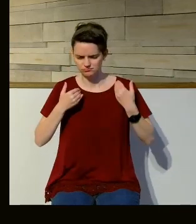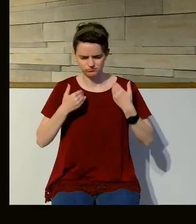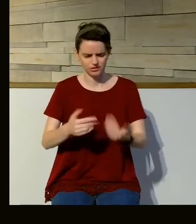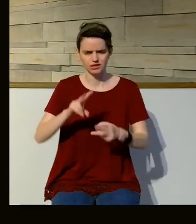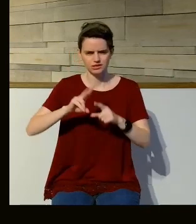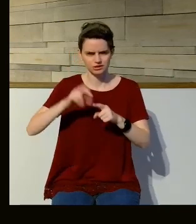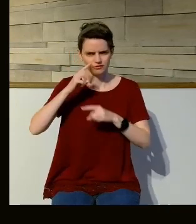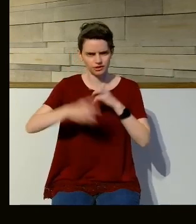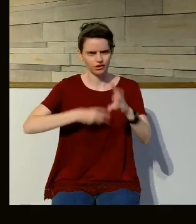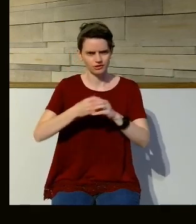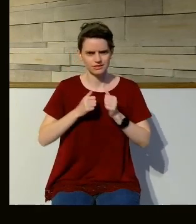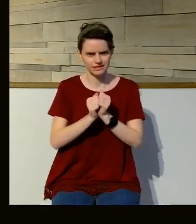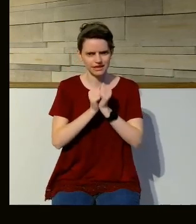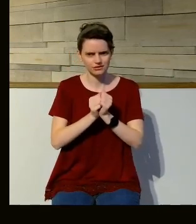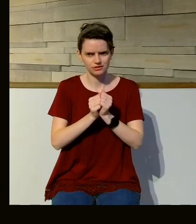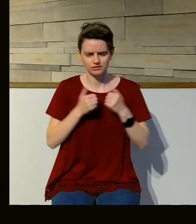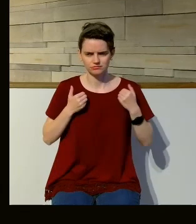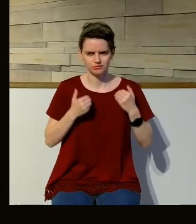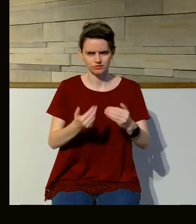salt of the earth together. Let's run through these briefly.